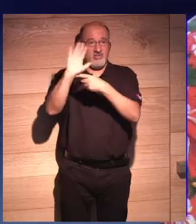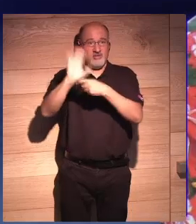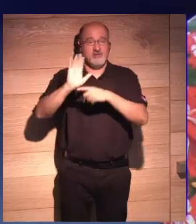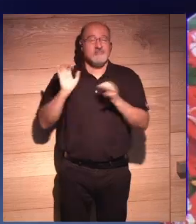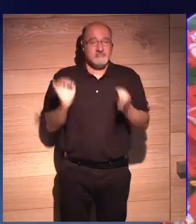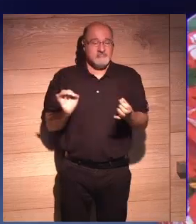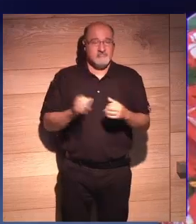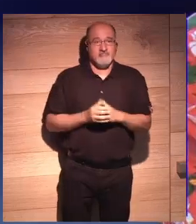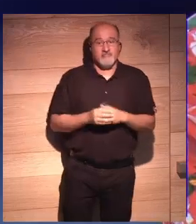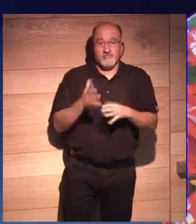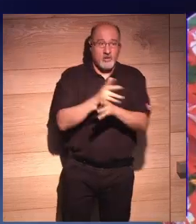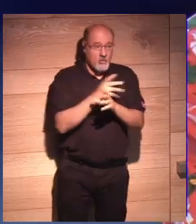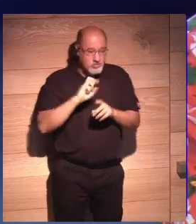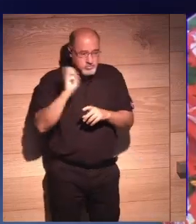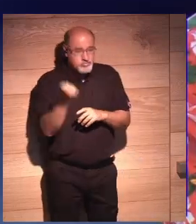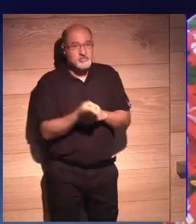things that we can play with.